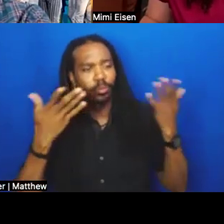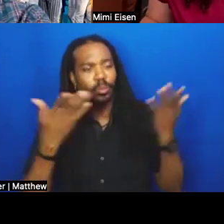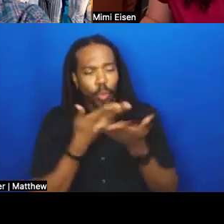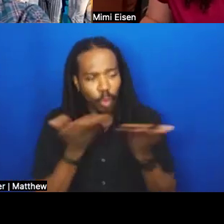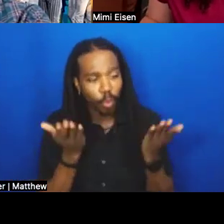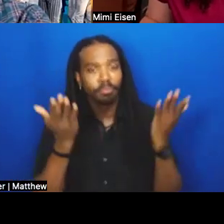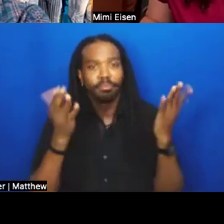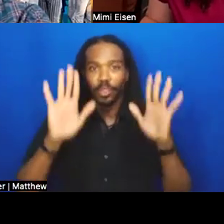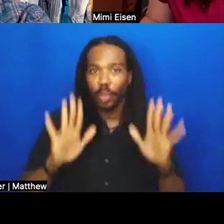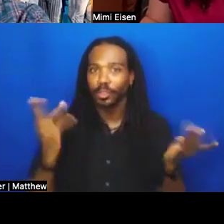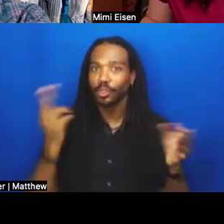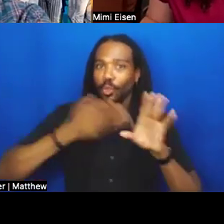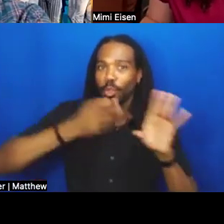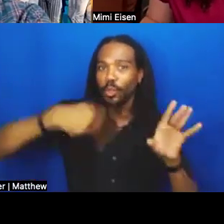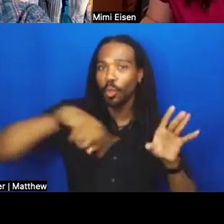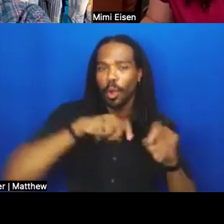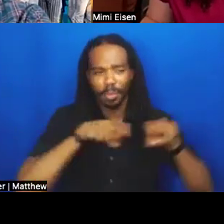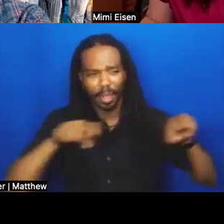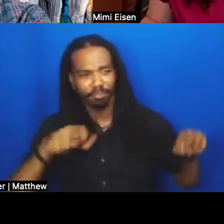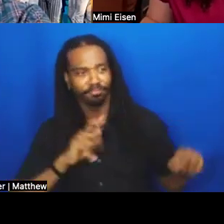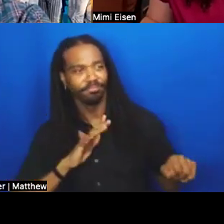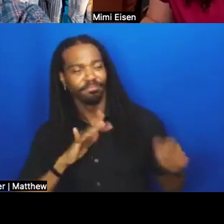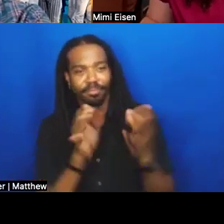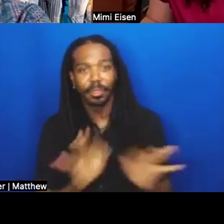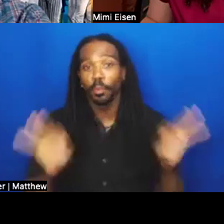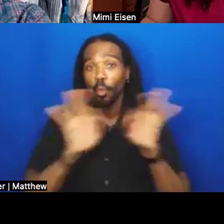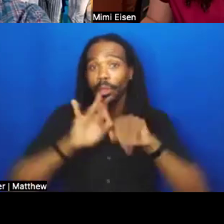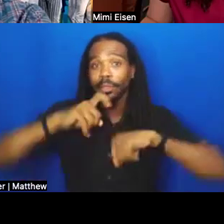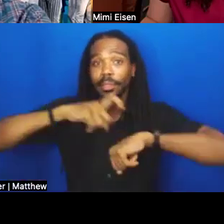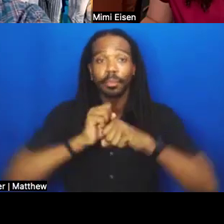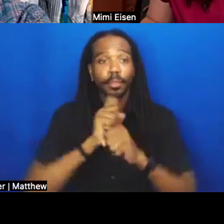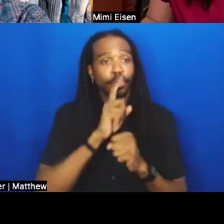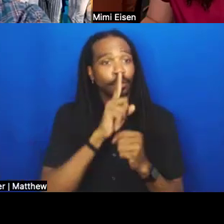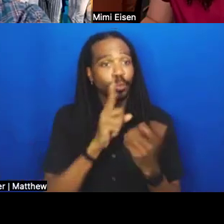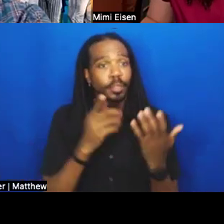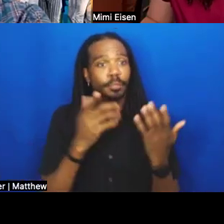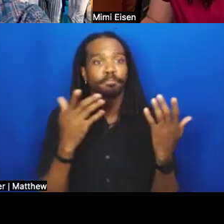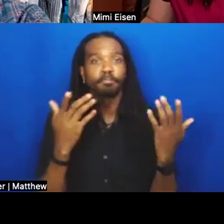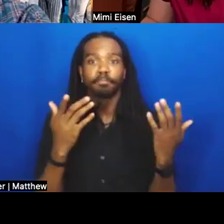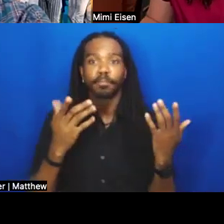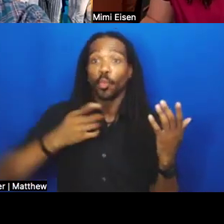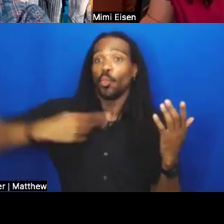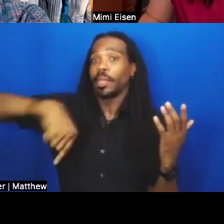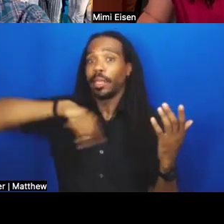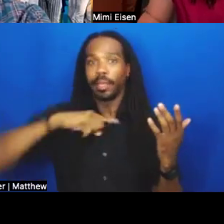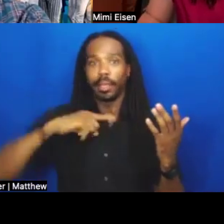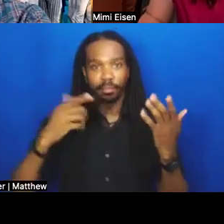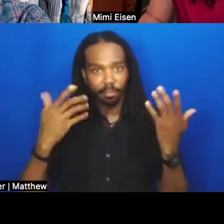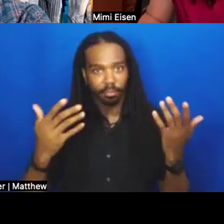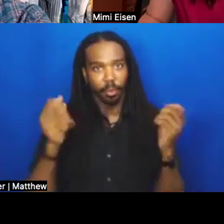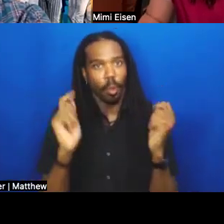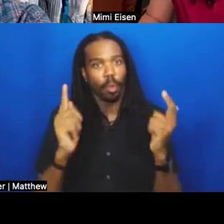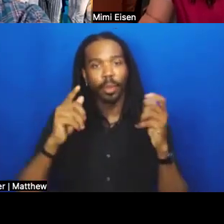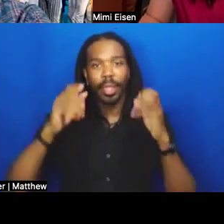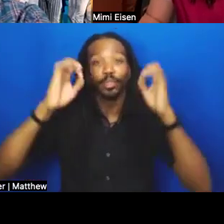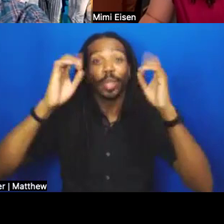panel. This is such an important time to make sure that we educators aren't reproducing master